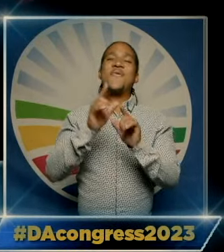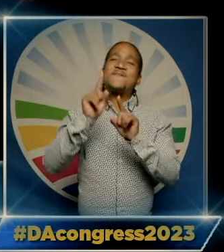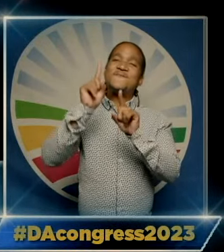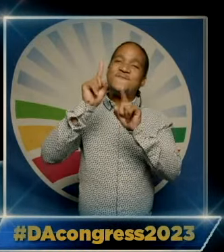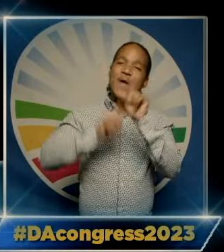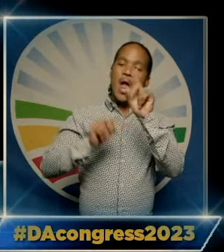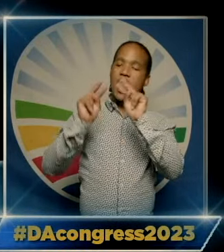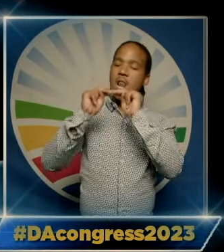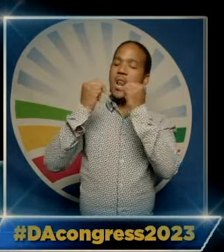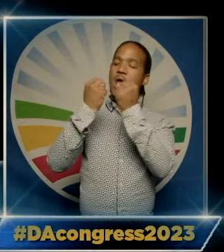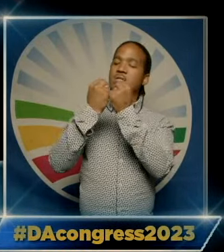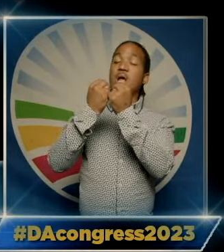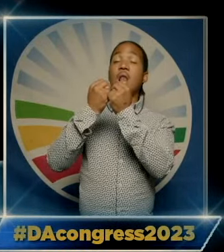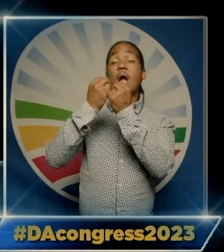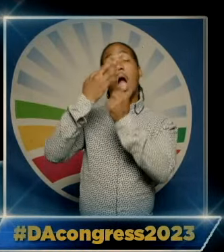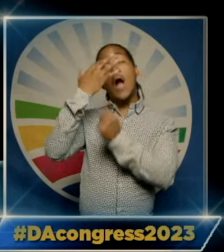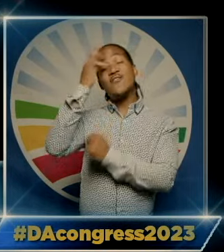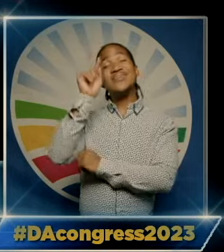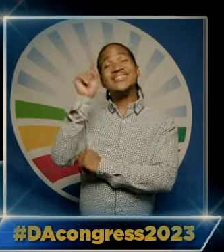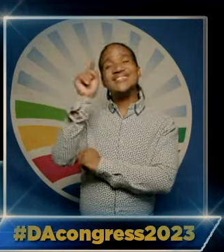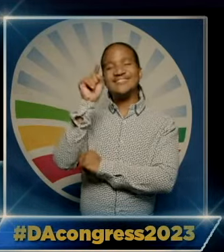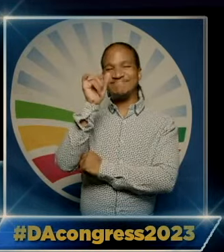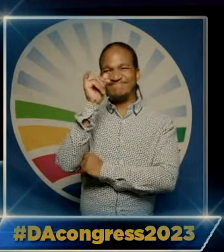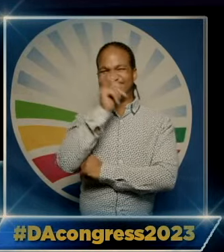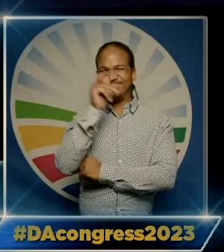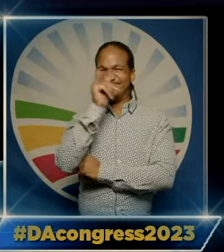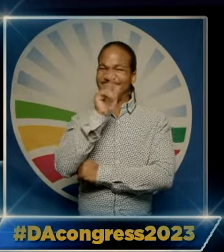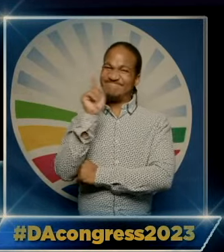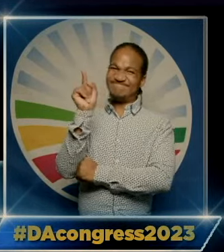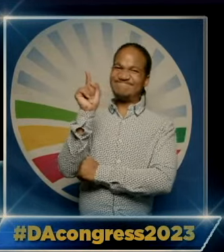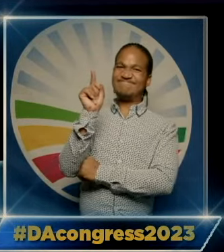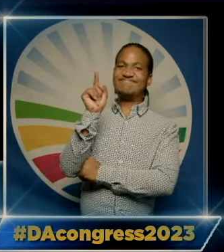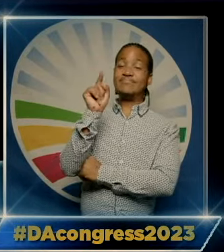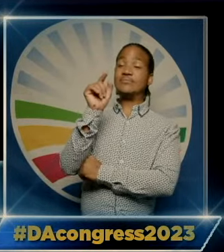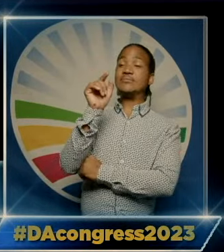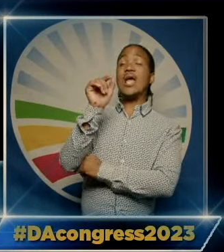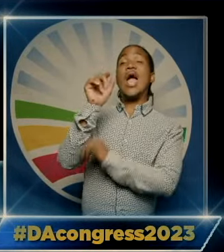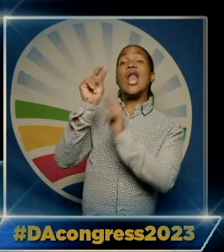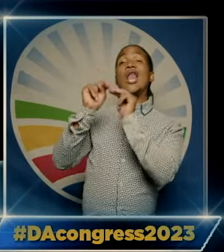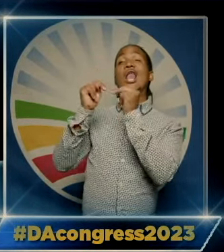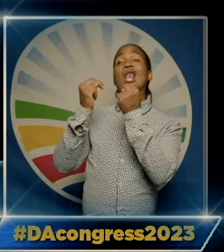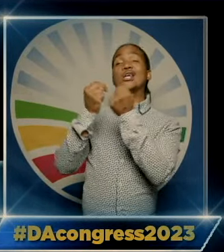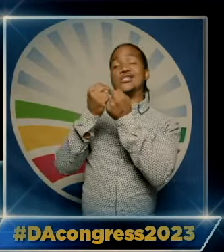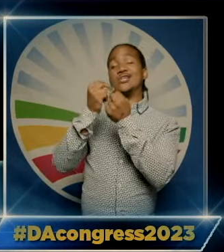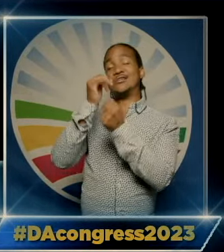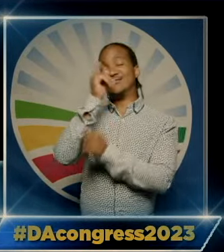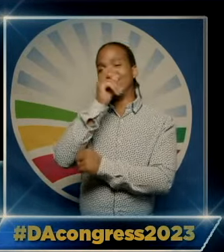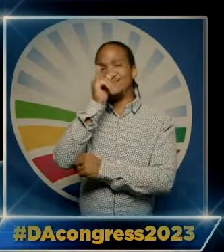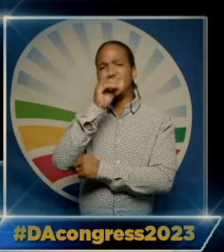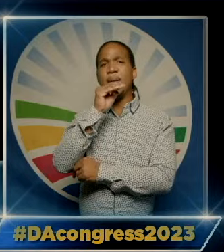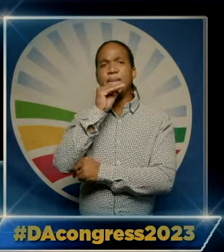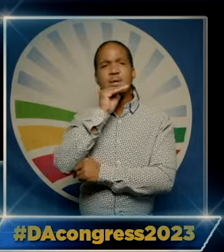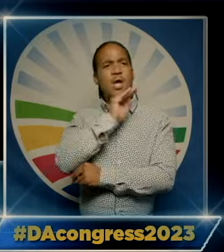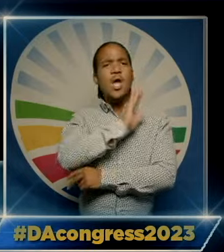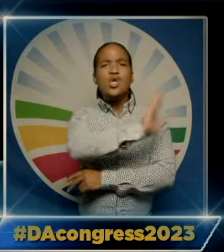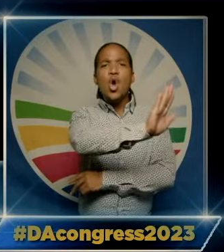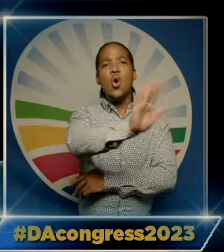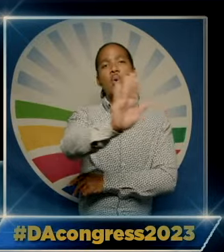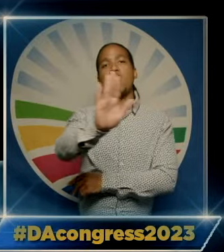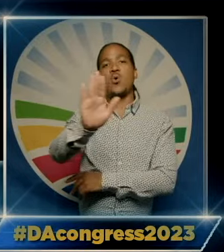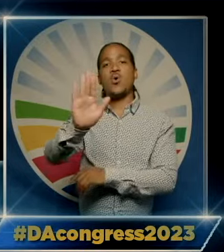national government, these crooks that are defined as the African national criminals. It is your future, young people, and